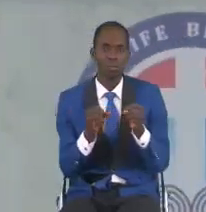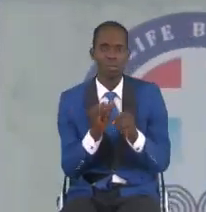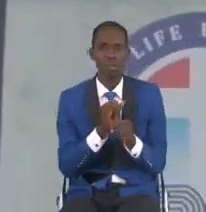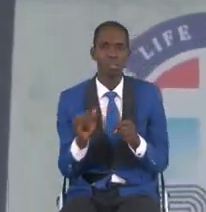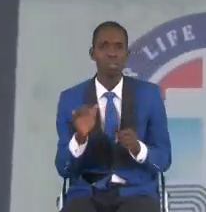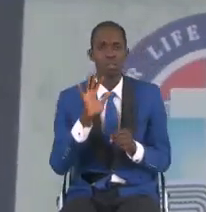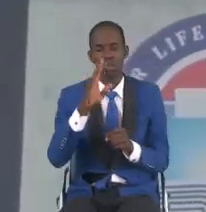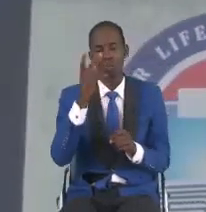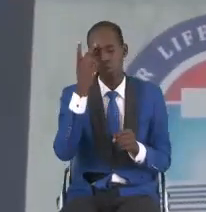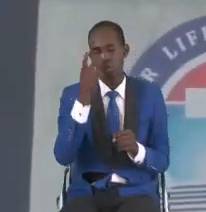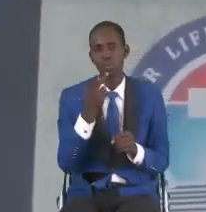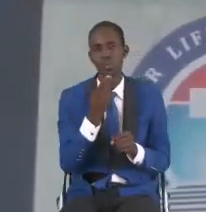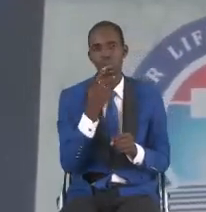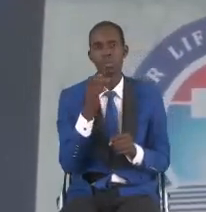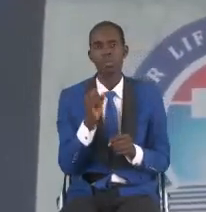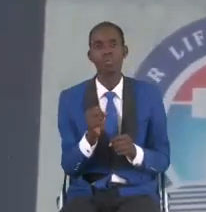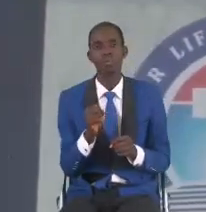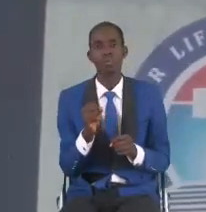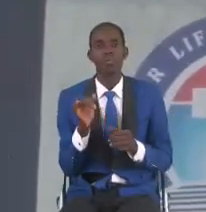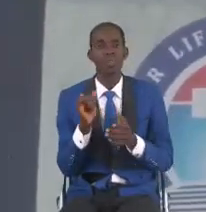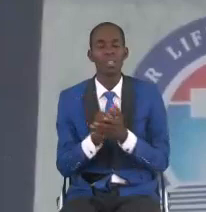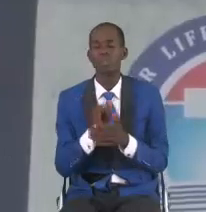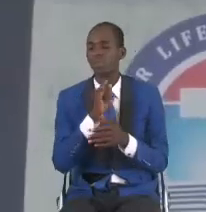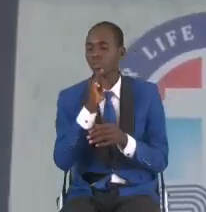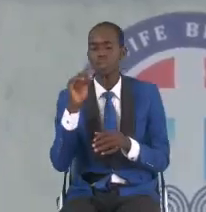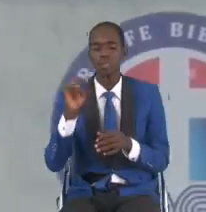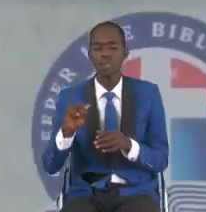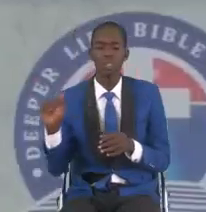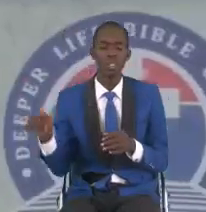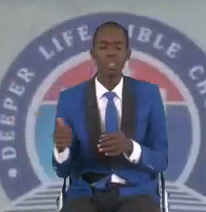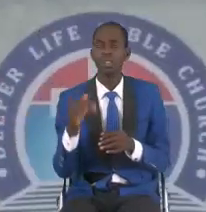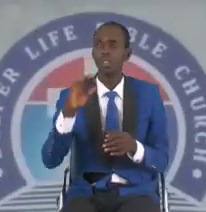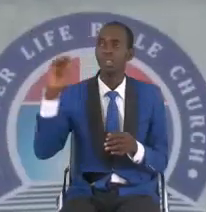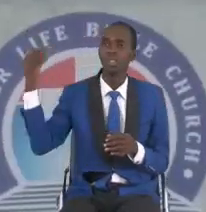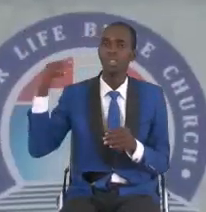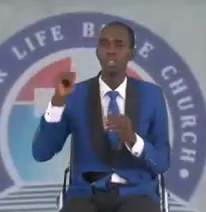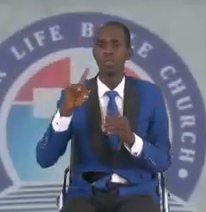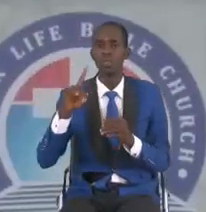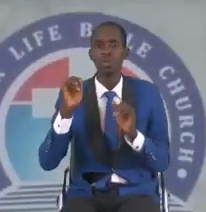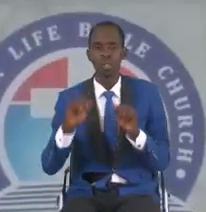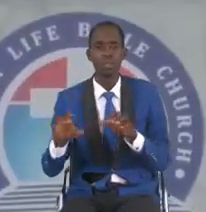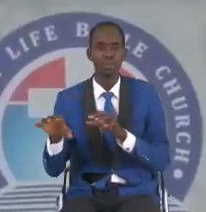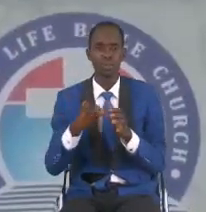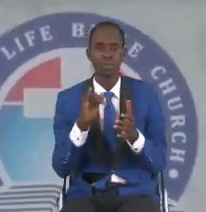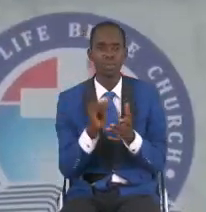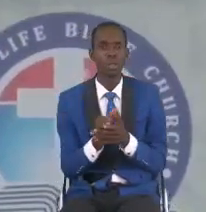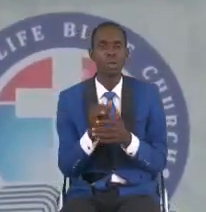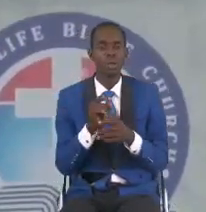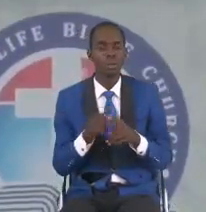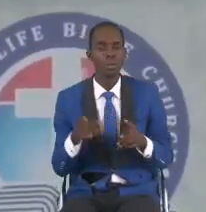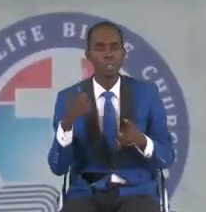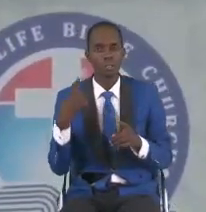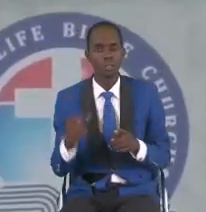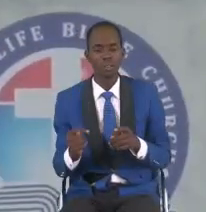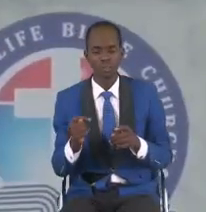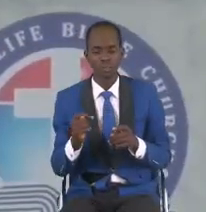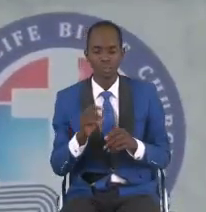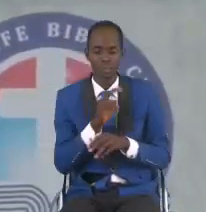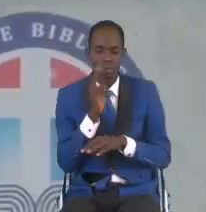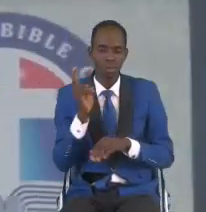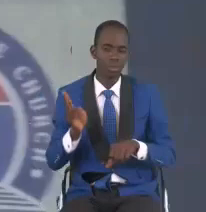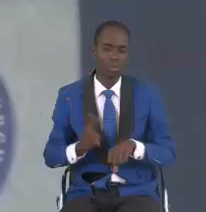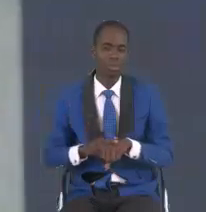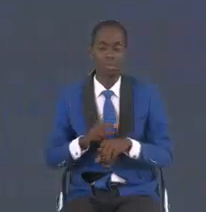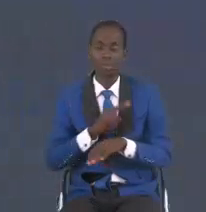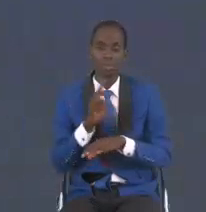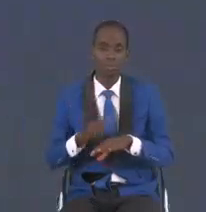parents, that one doesn't take any grace. Anybody can do that. With the depravity and the natural self, anybody can do that.